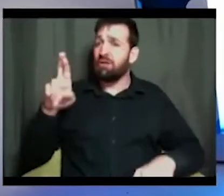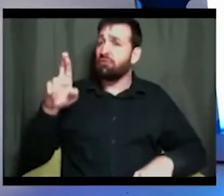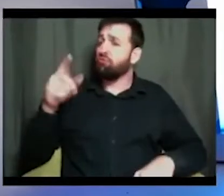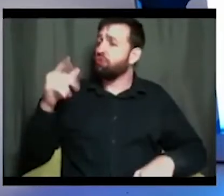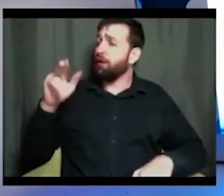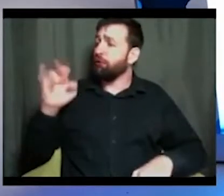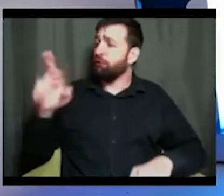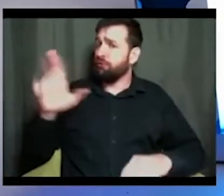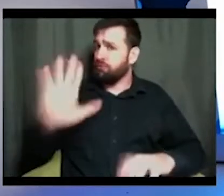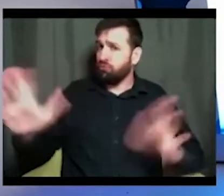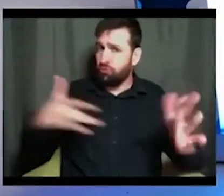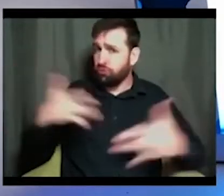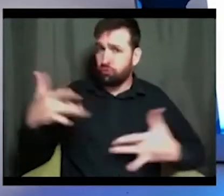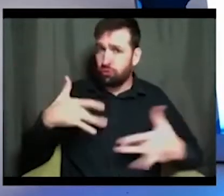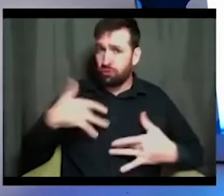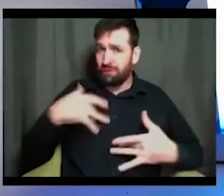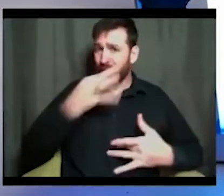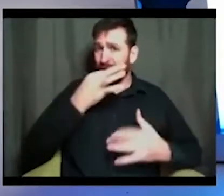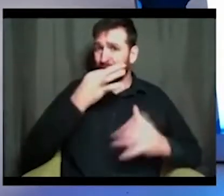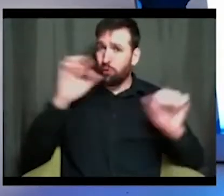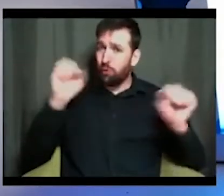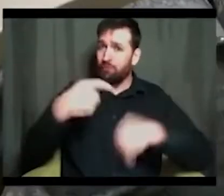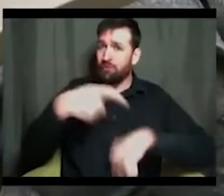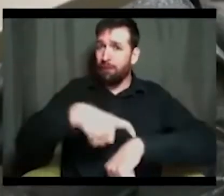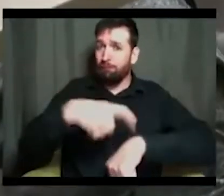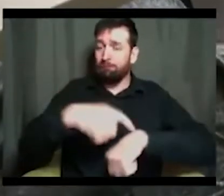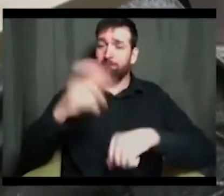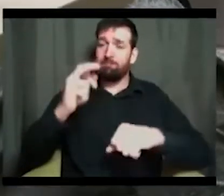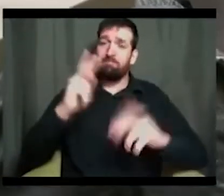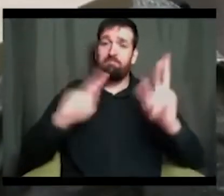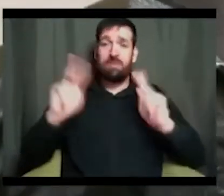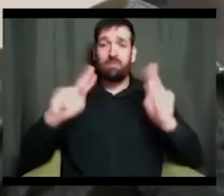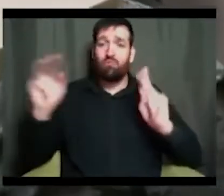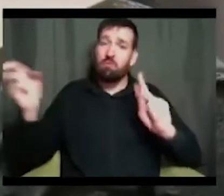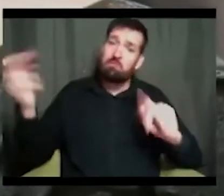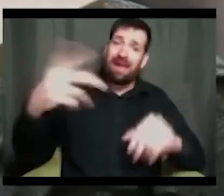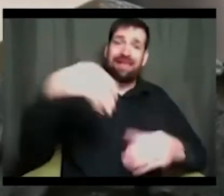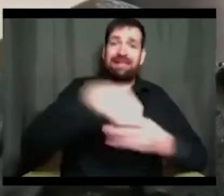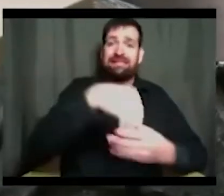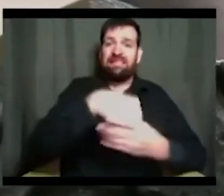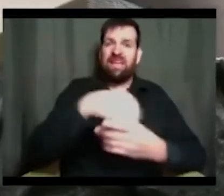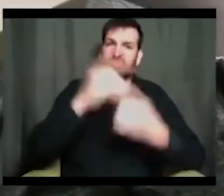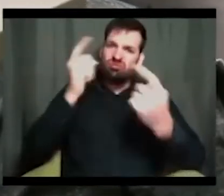heading into the winter months. People are heading back inside. We're struggling to get kids,